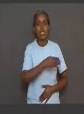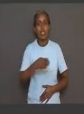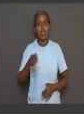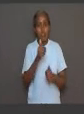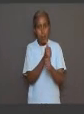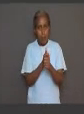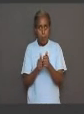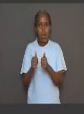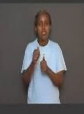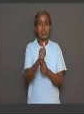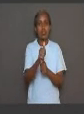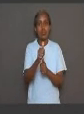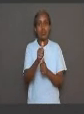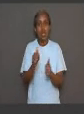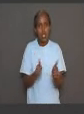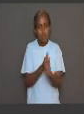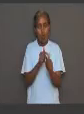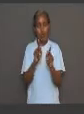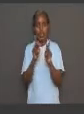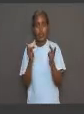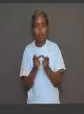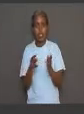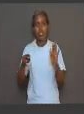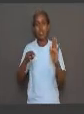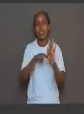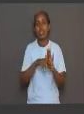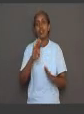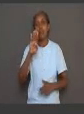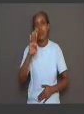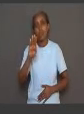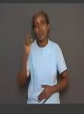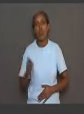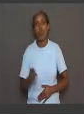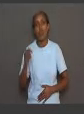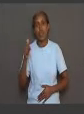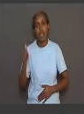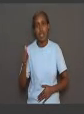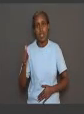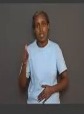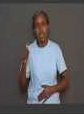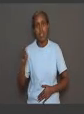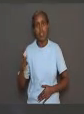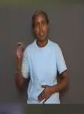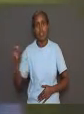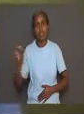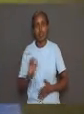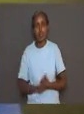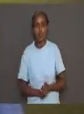pass through the ordered pair negative b over